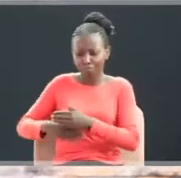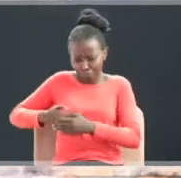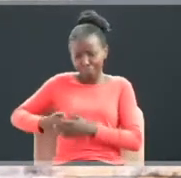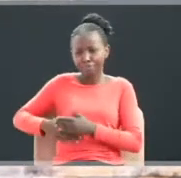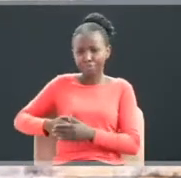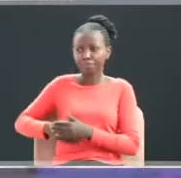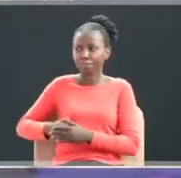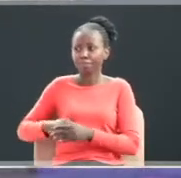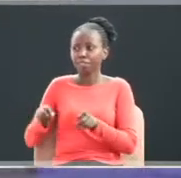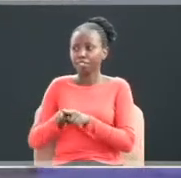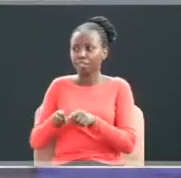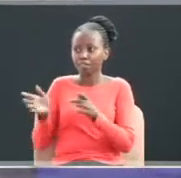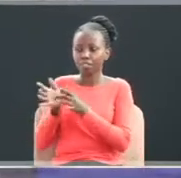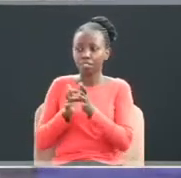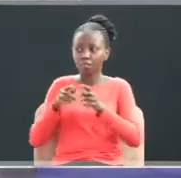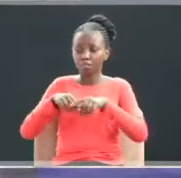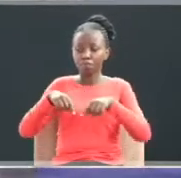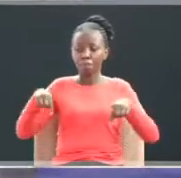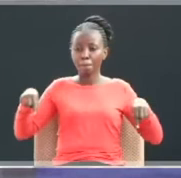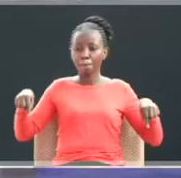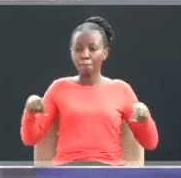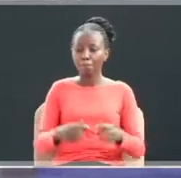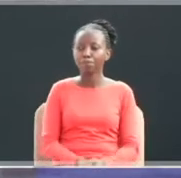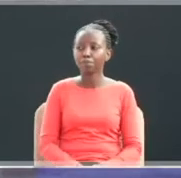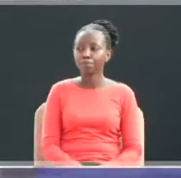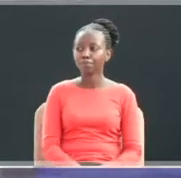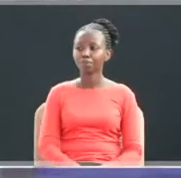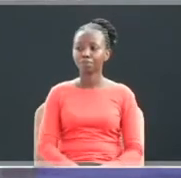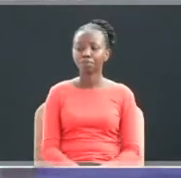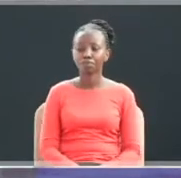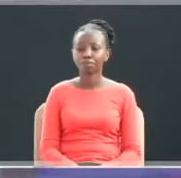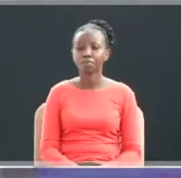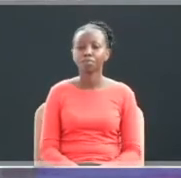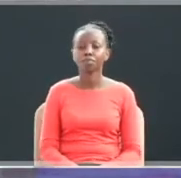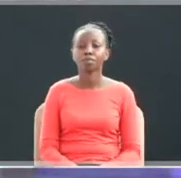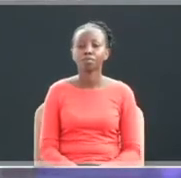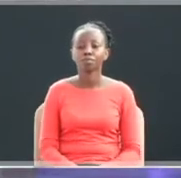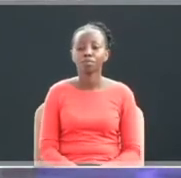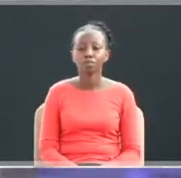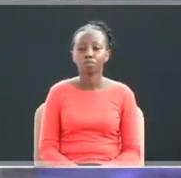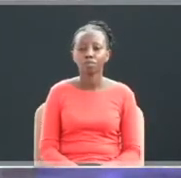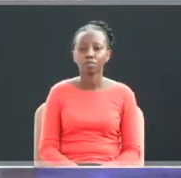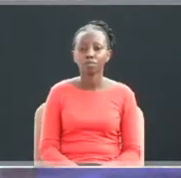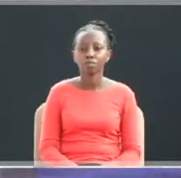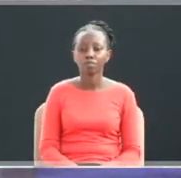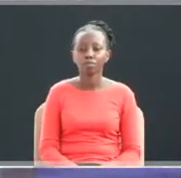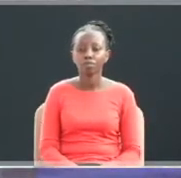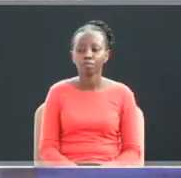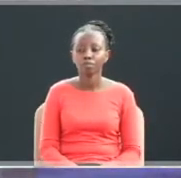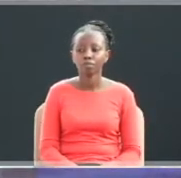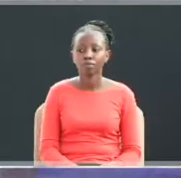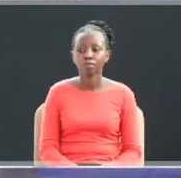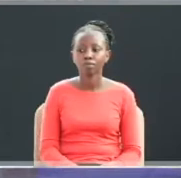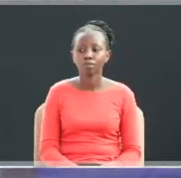Corinthians 15 and verse 51, the Bible says this. Behold, I tell you a mystery. We will not all sleep, but